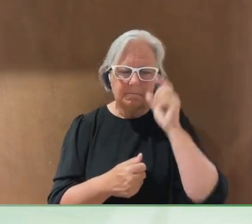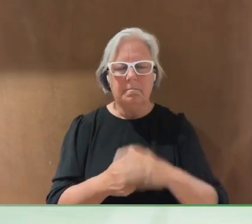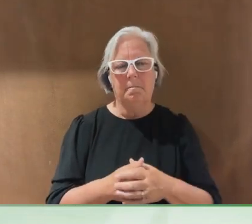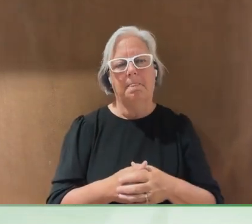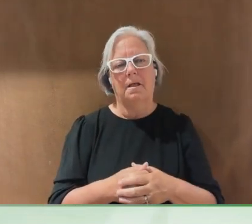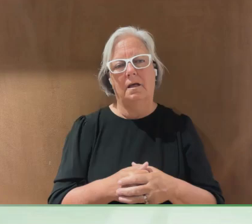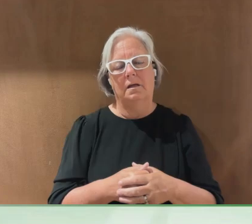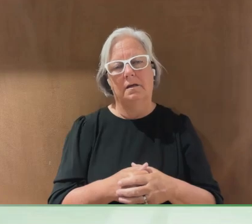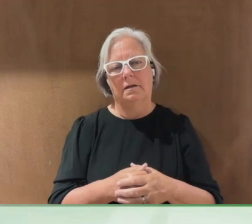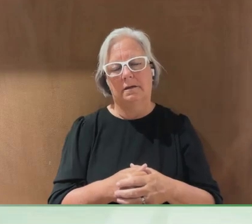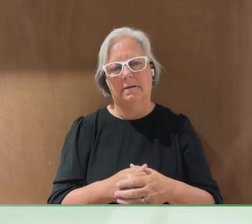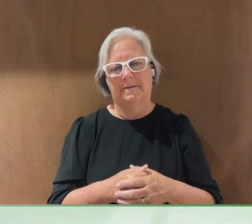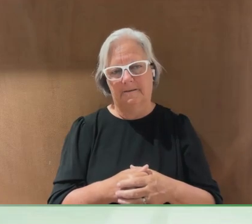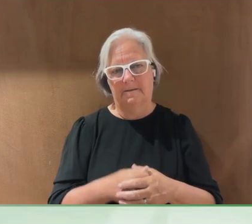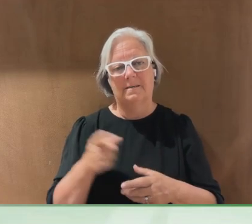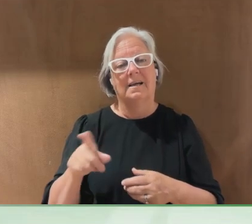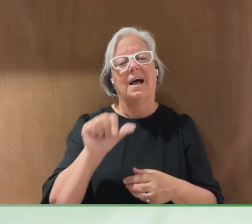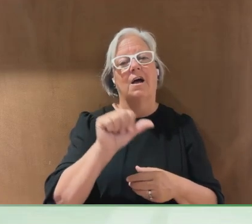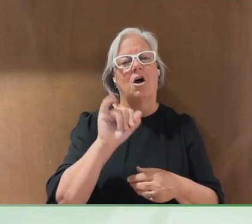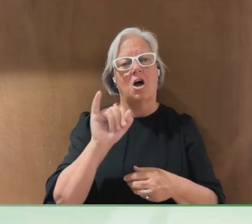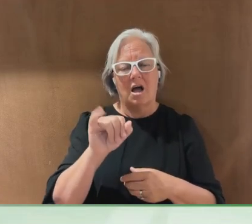developing AI that is having a positive impact,